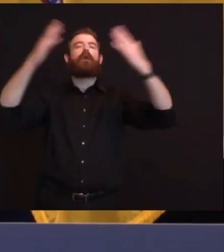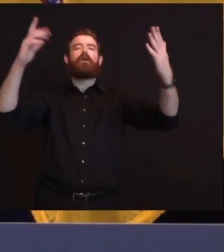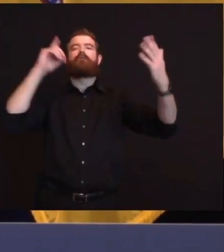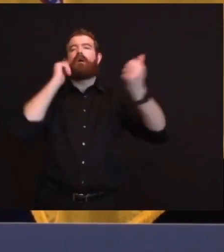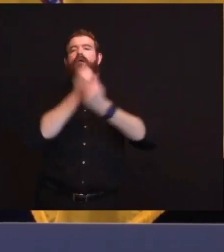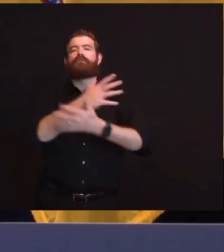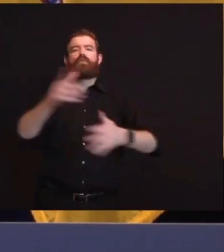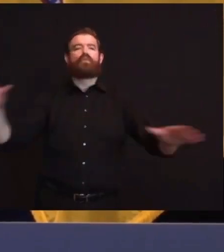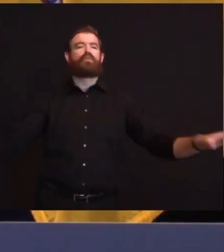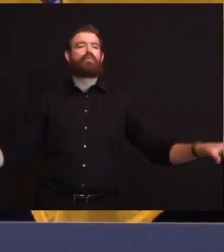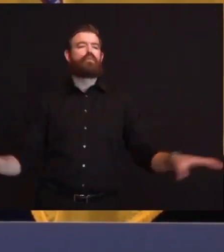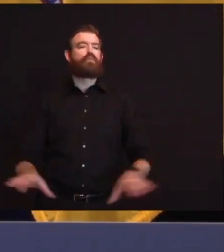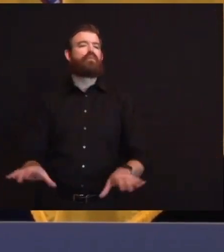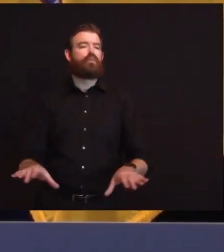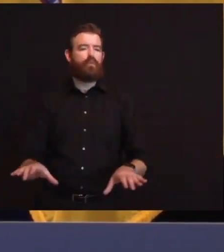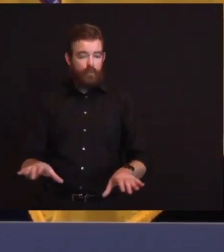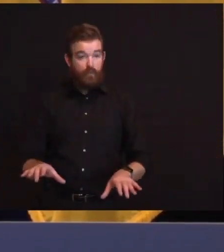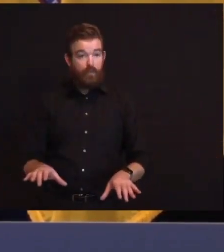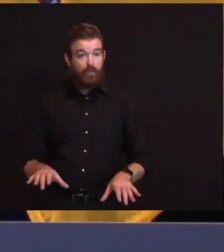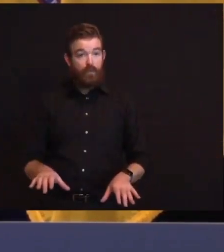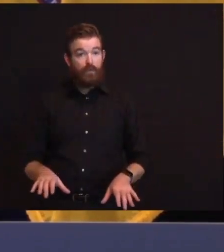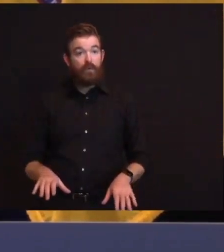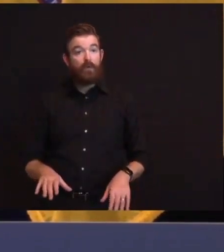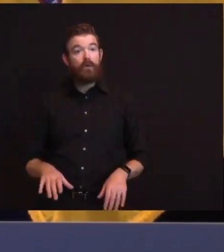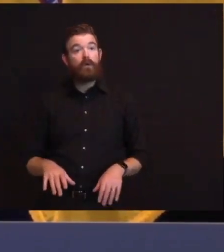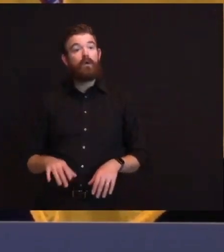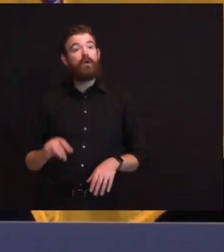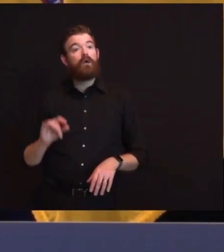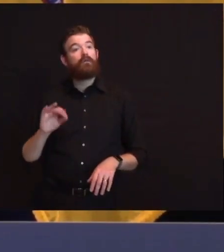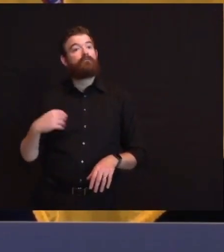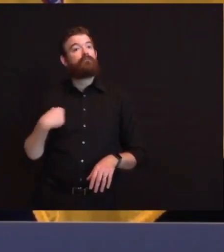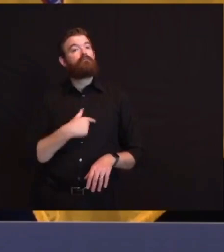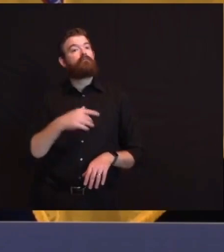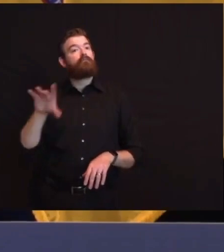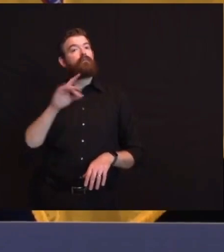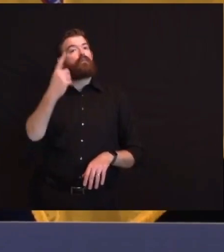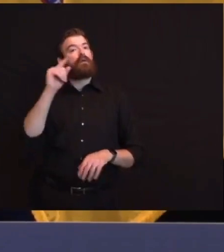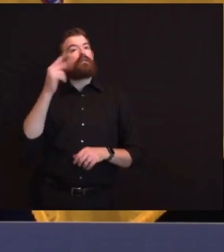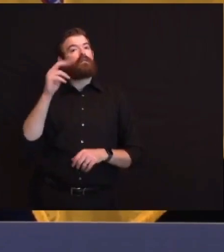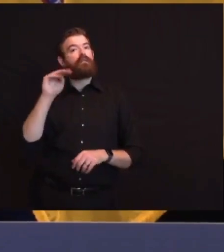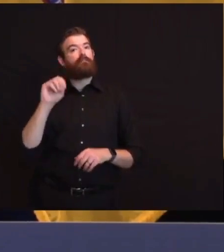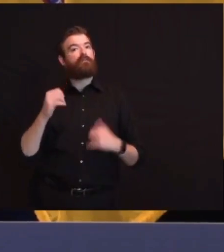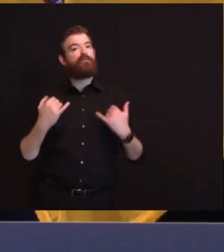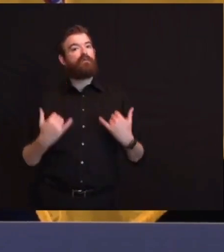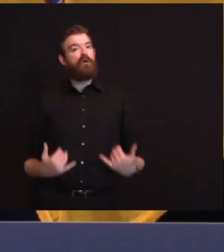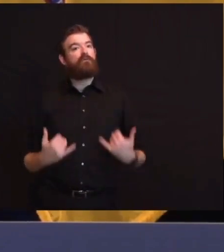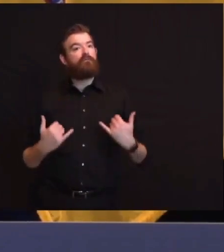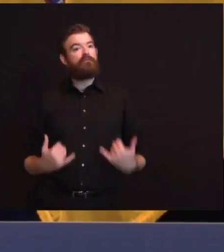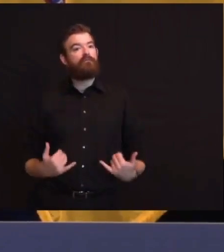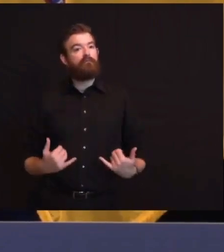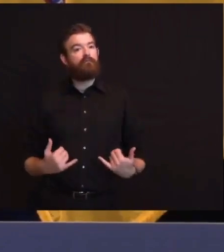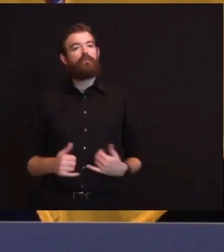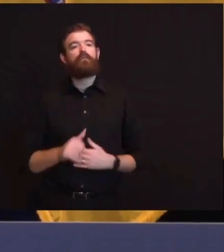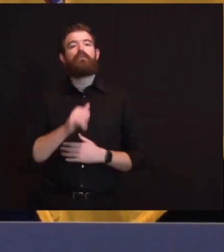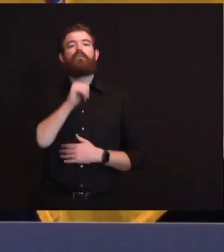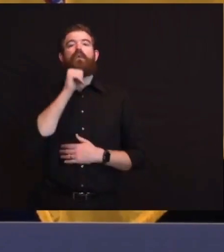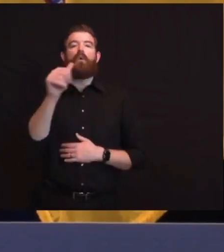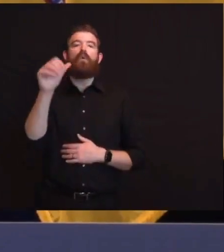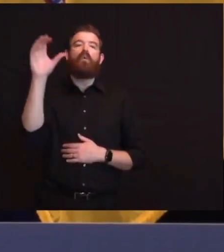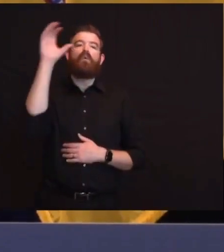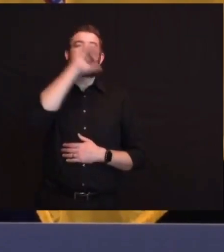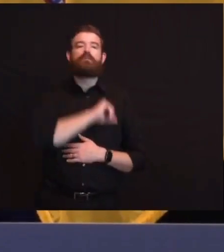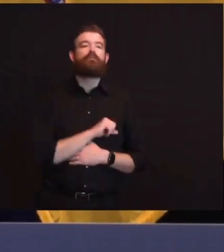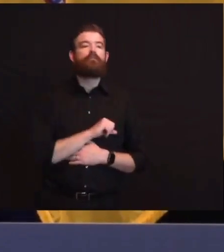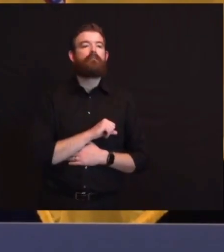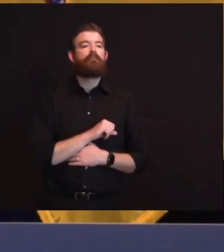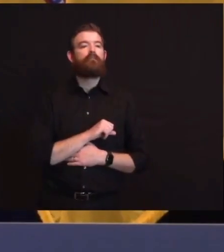one theme, Judy and Tina and Pat, one theme today is don't assume when you walk through the door